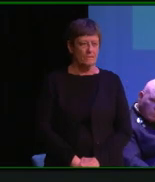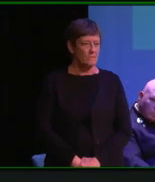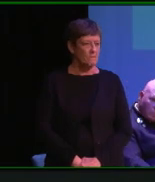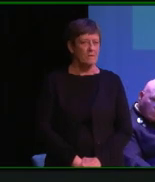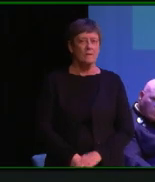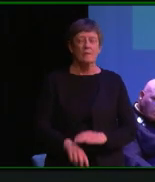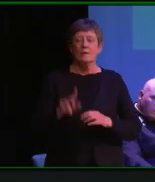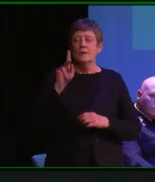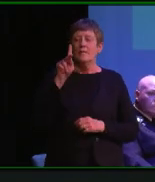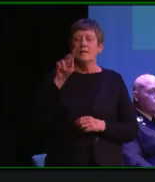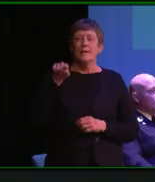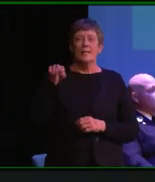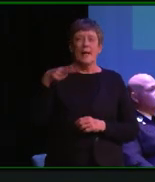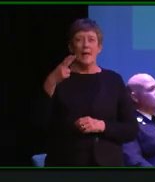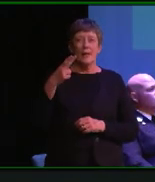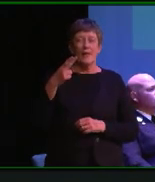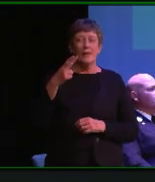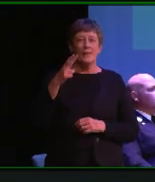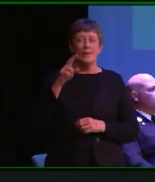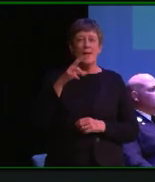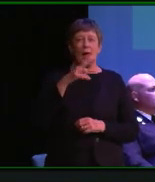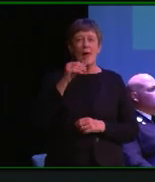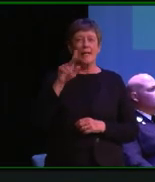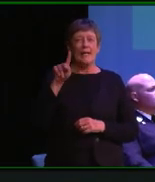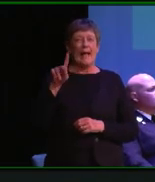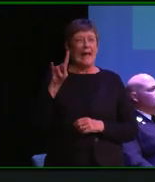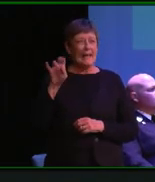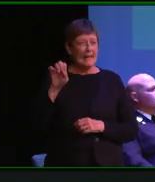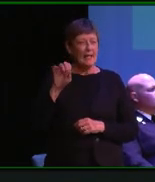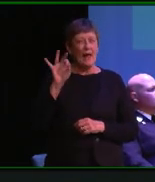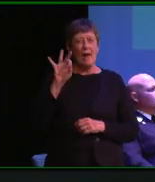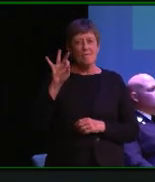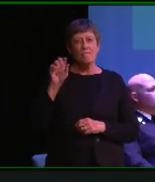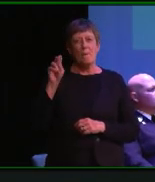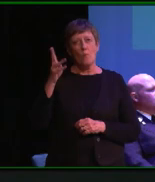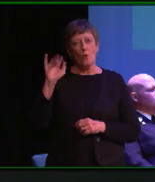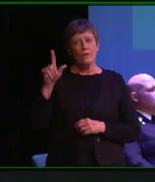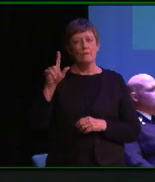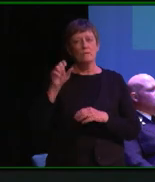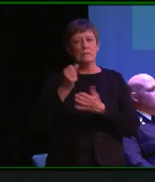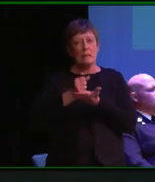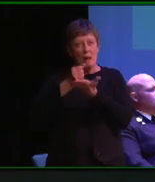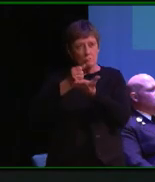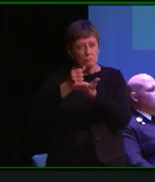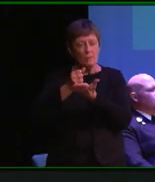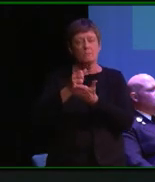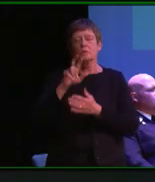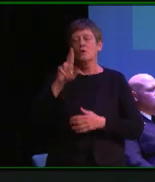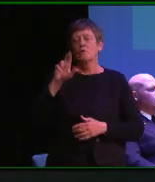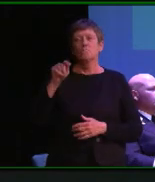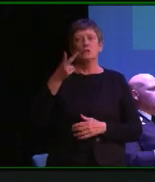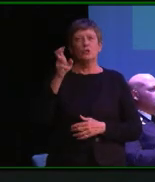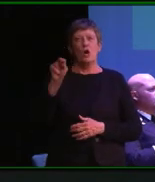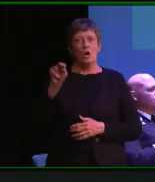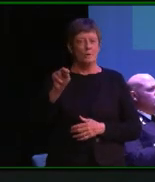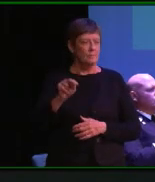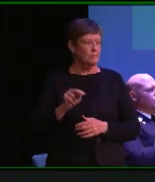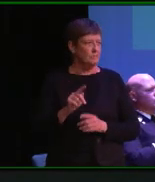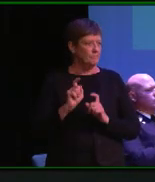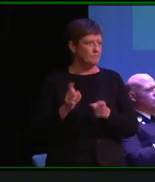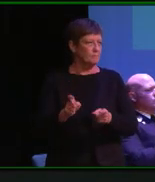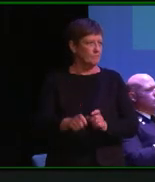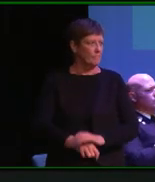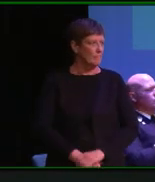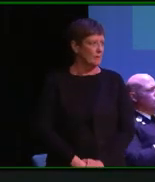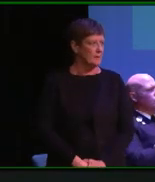The Kenneth M. KDS Memorial Scholarship Award goes to Rayshawn Santos.